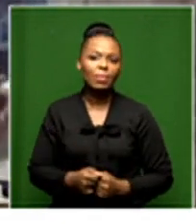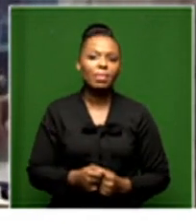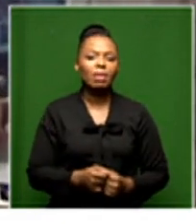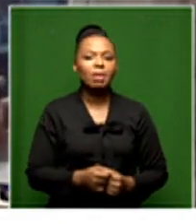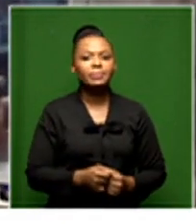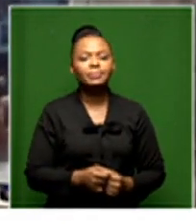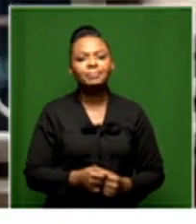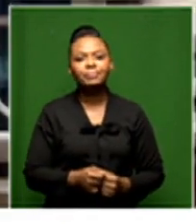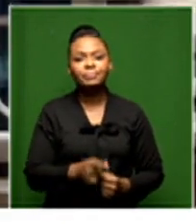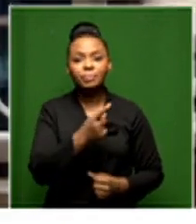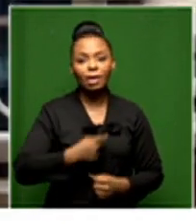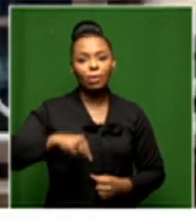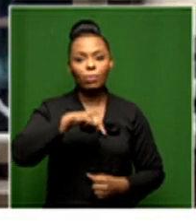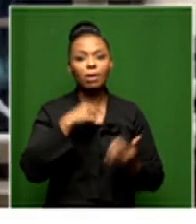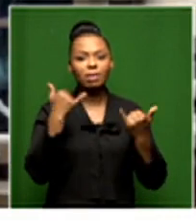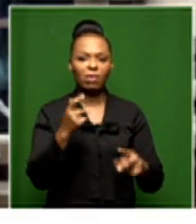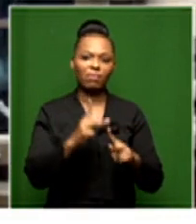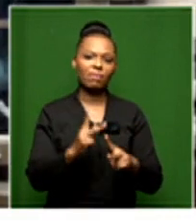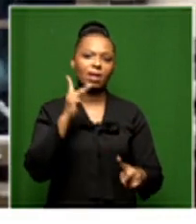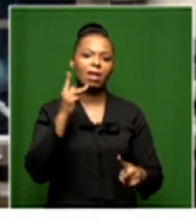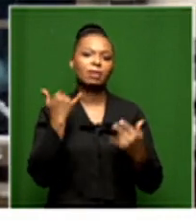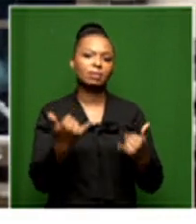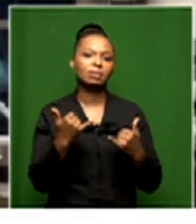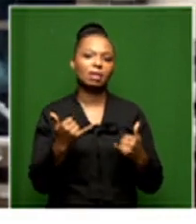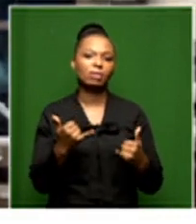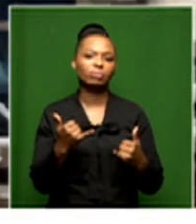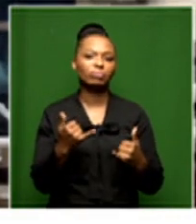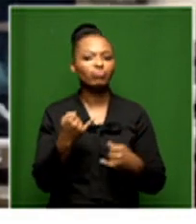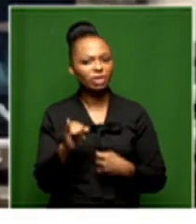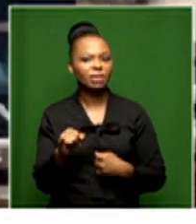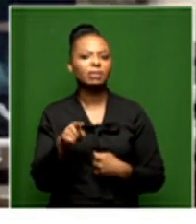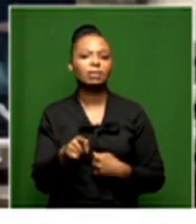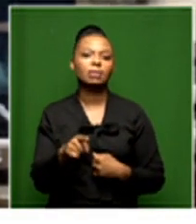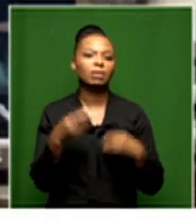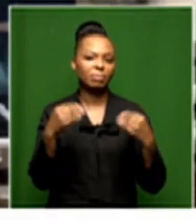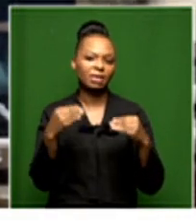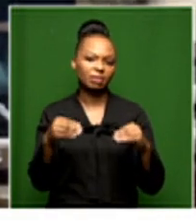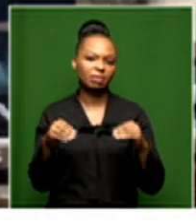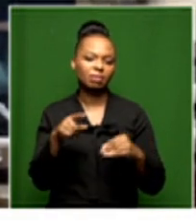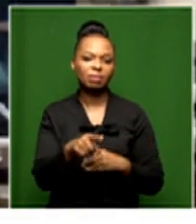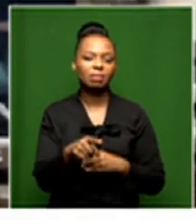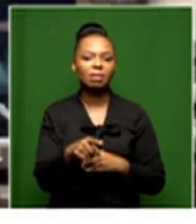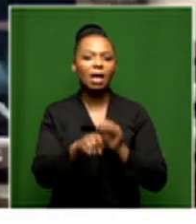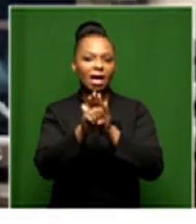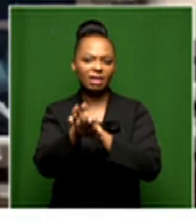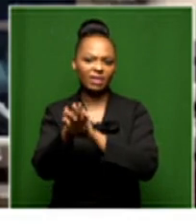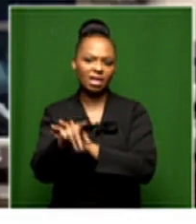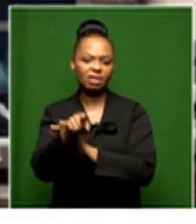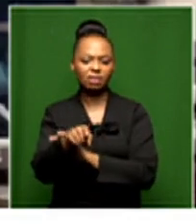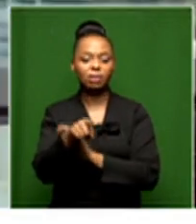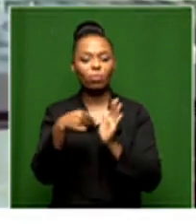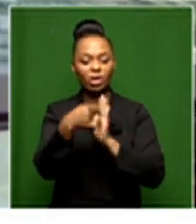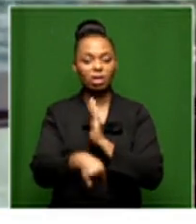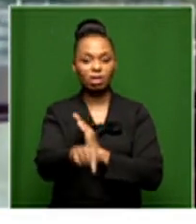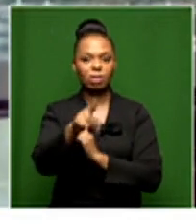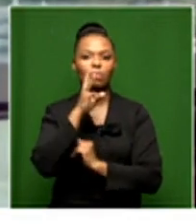We are busy finalizing the terms of the tender, and we'll advertise that, I think, this week, so